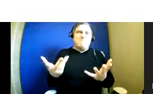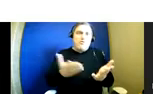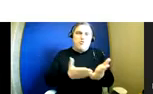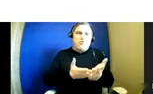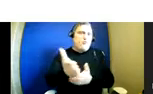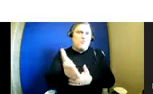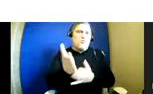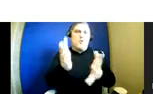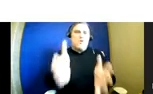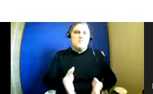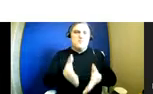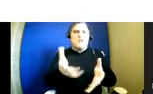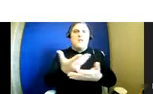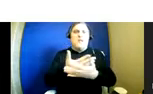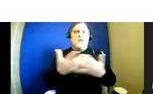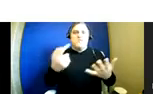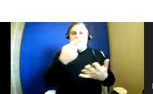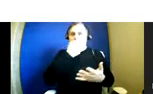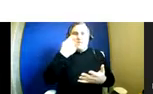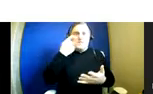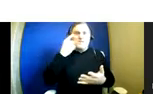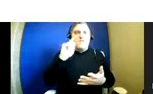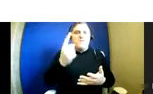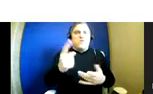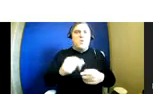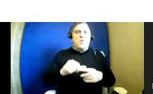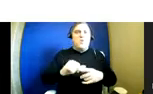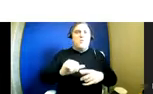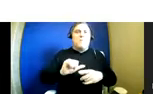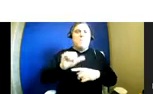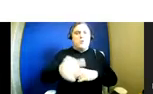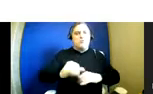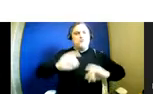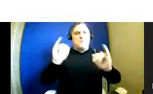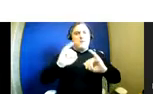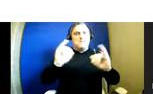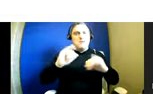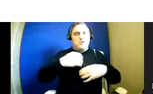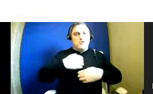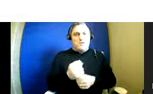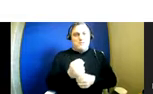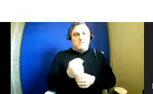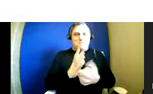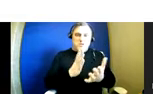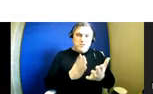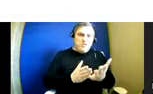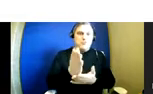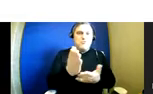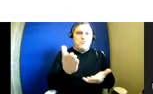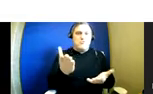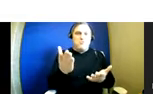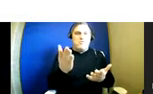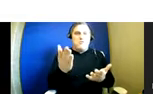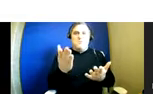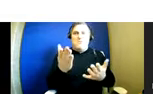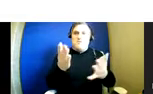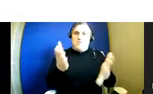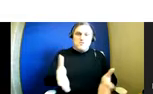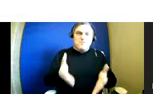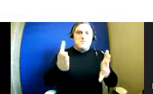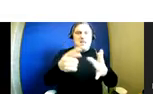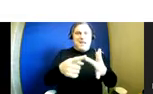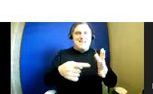situation. So a lot of evidence about post-traumatic stress disorder with patients that have been discharged from ITU, which